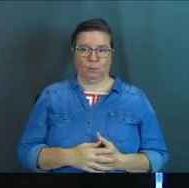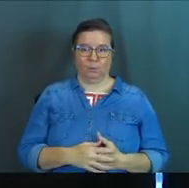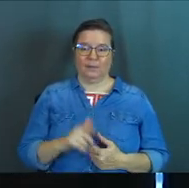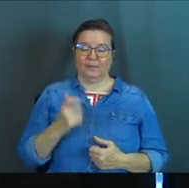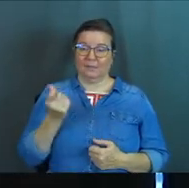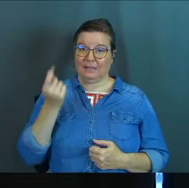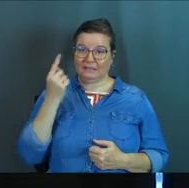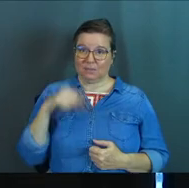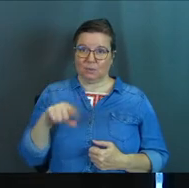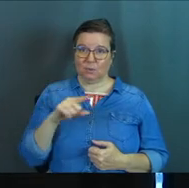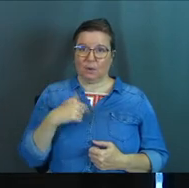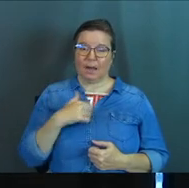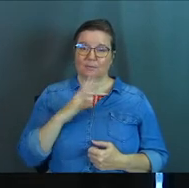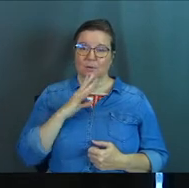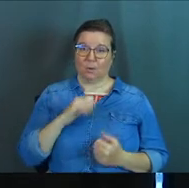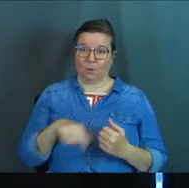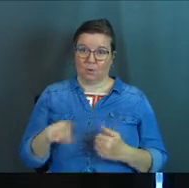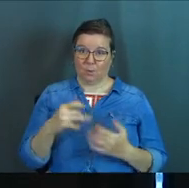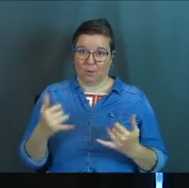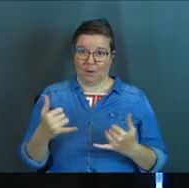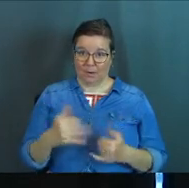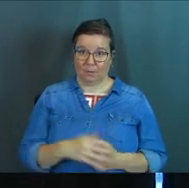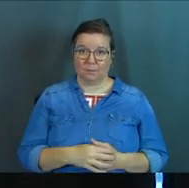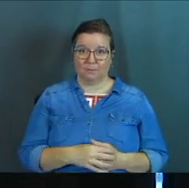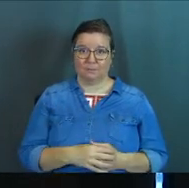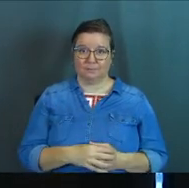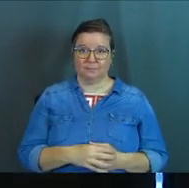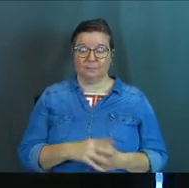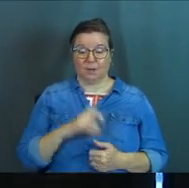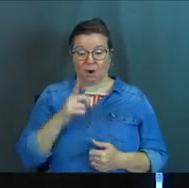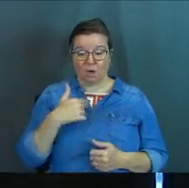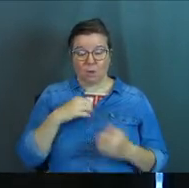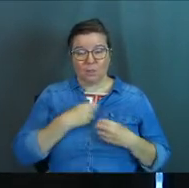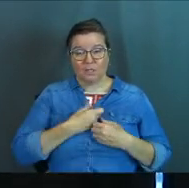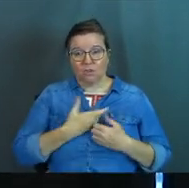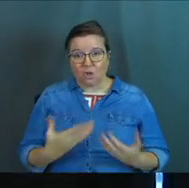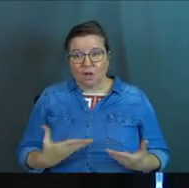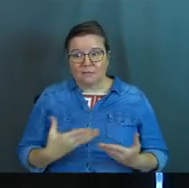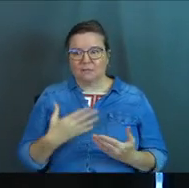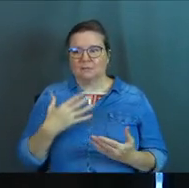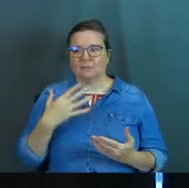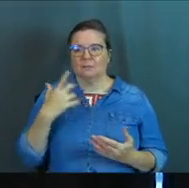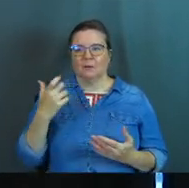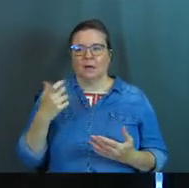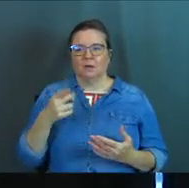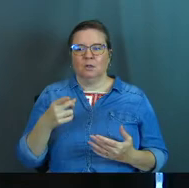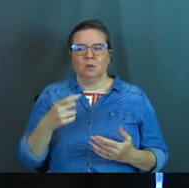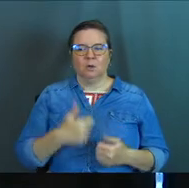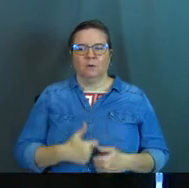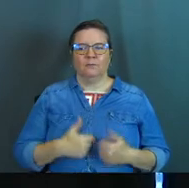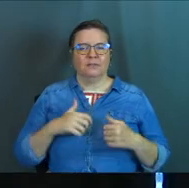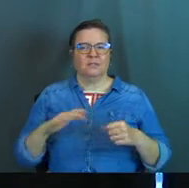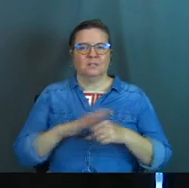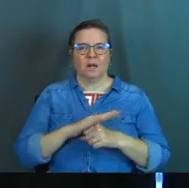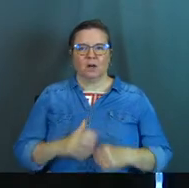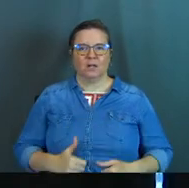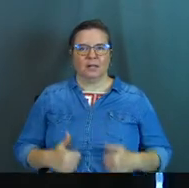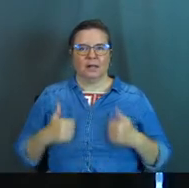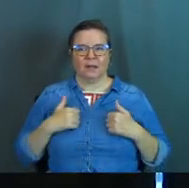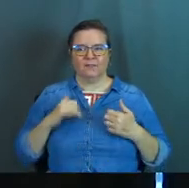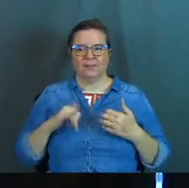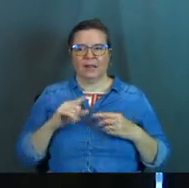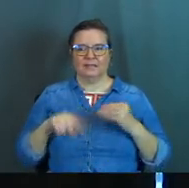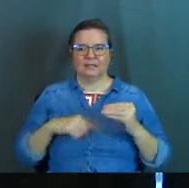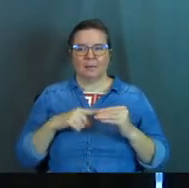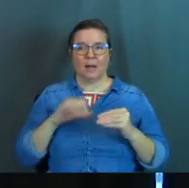If this makes sense to you, I'm talking to you right now. Are you exhausted today? Because you've lived an entire life